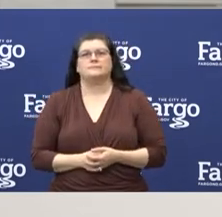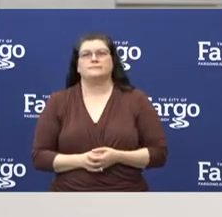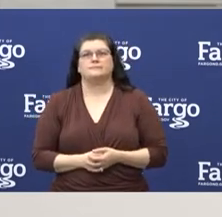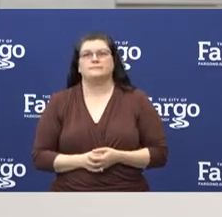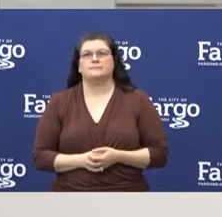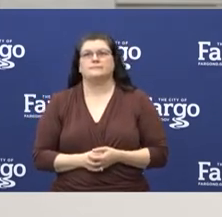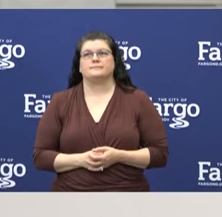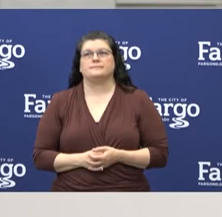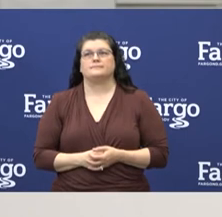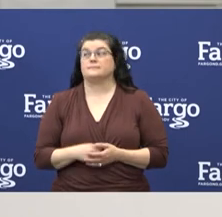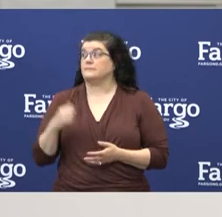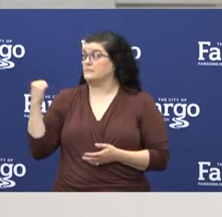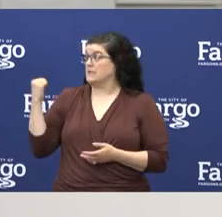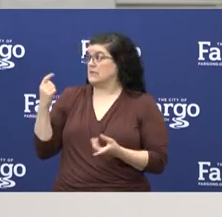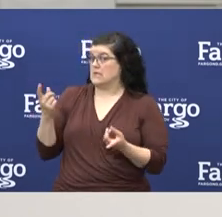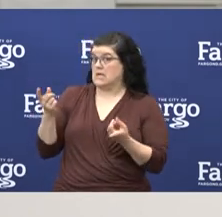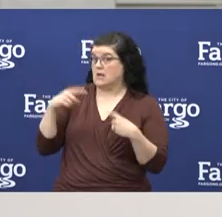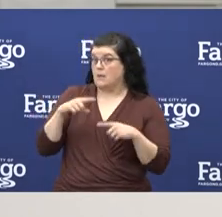Is he coming on?